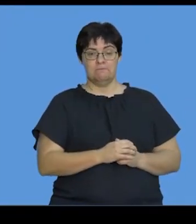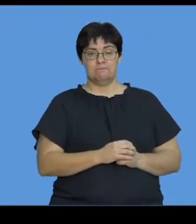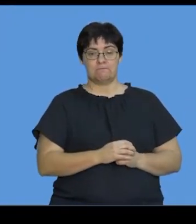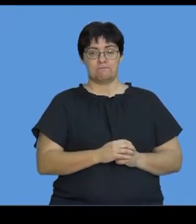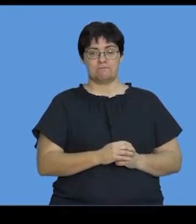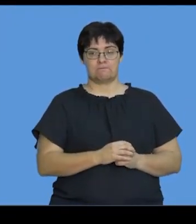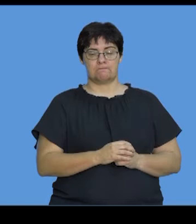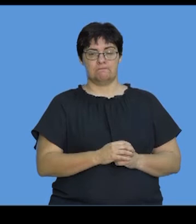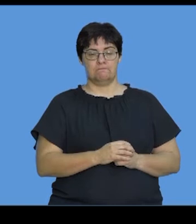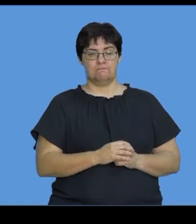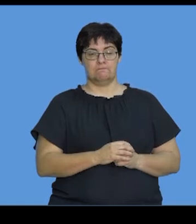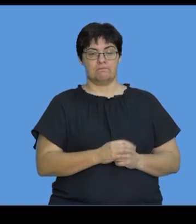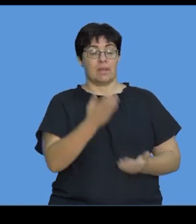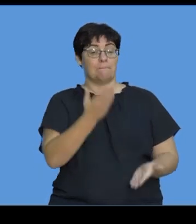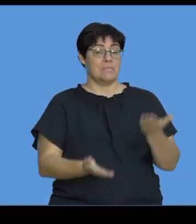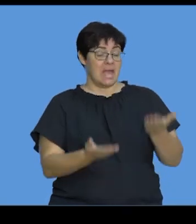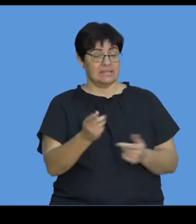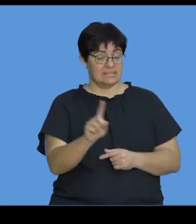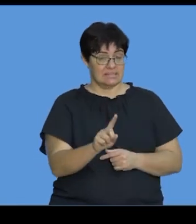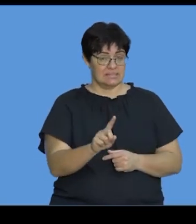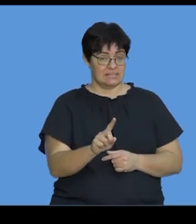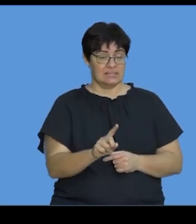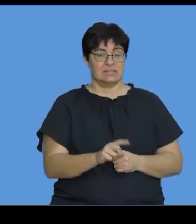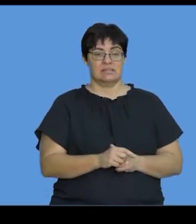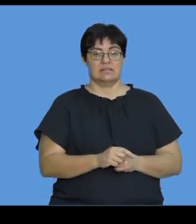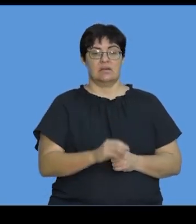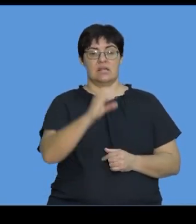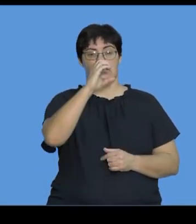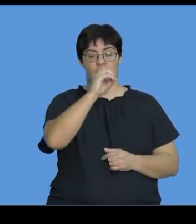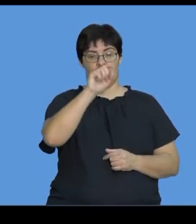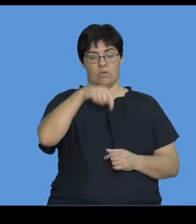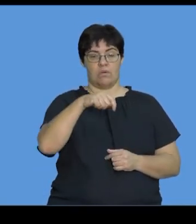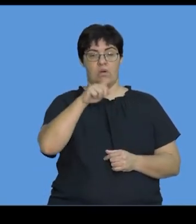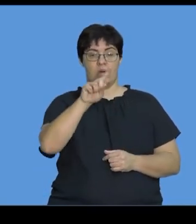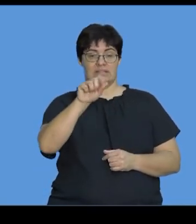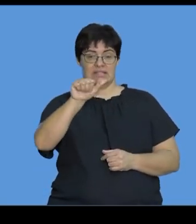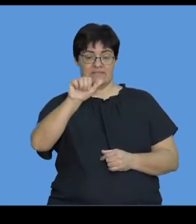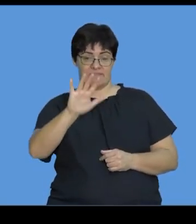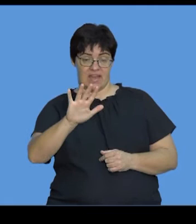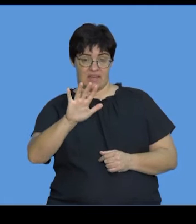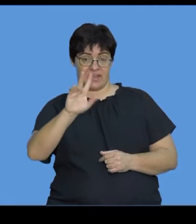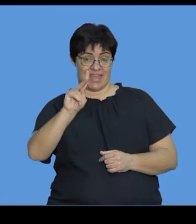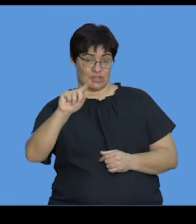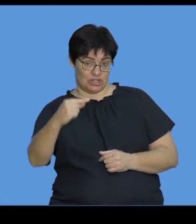Okay. My mass is in kilograms,